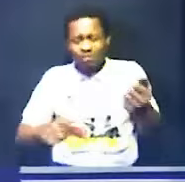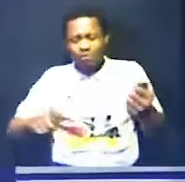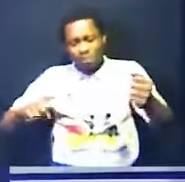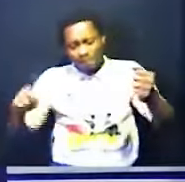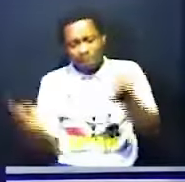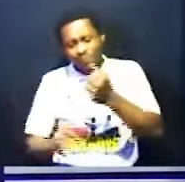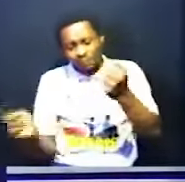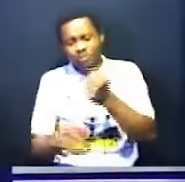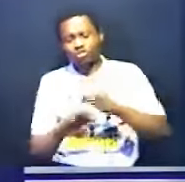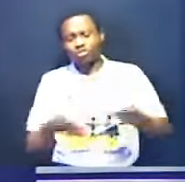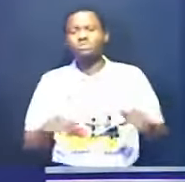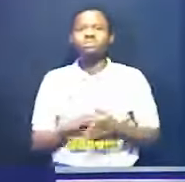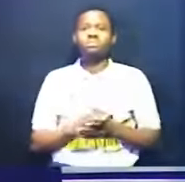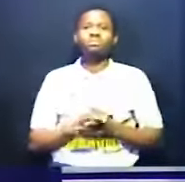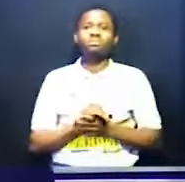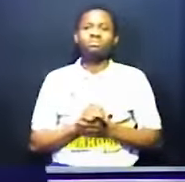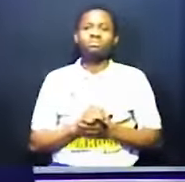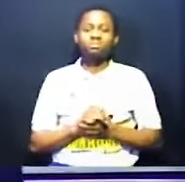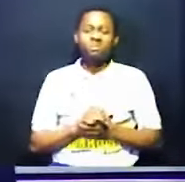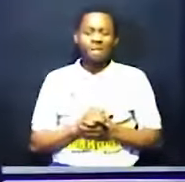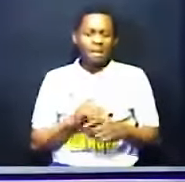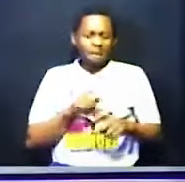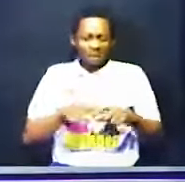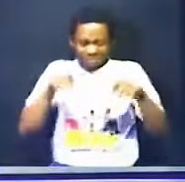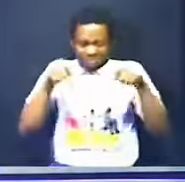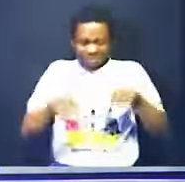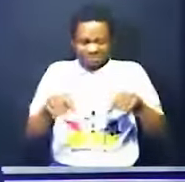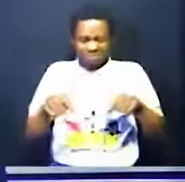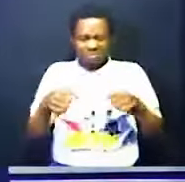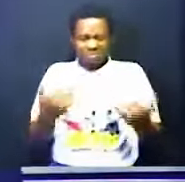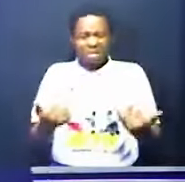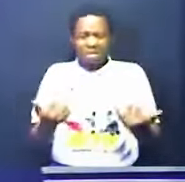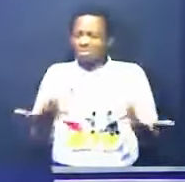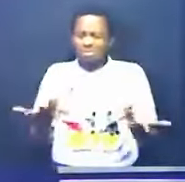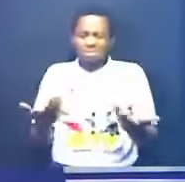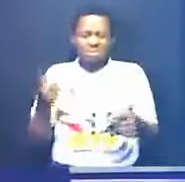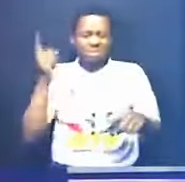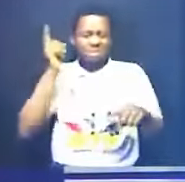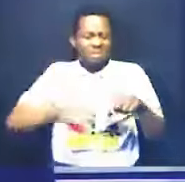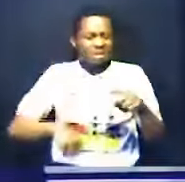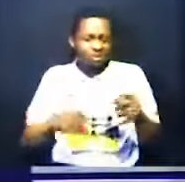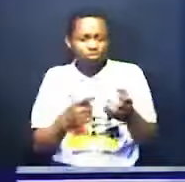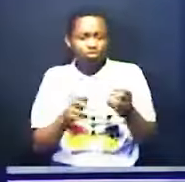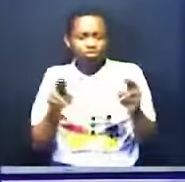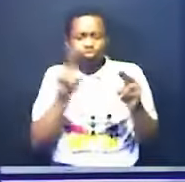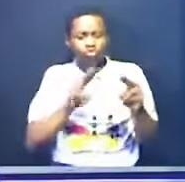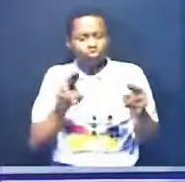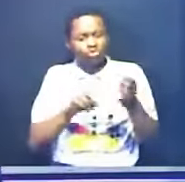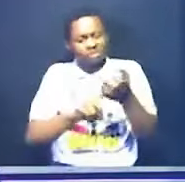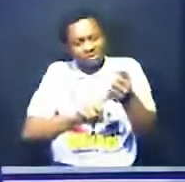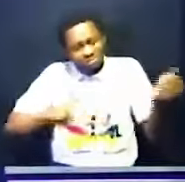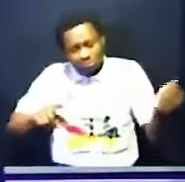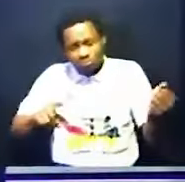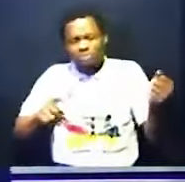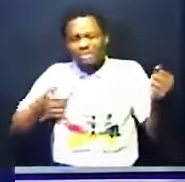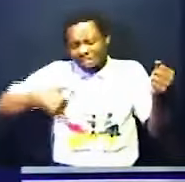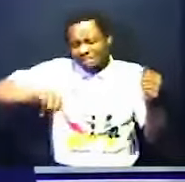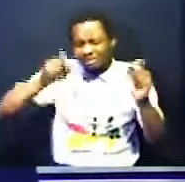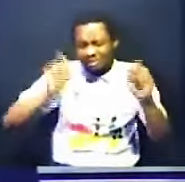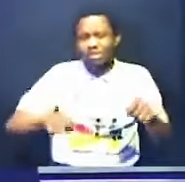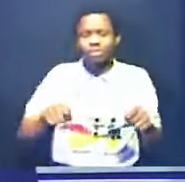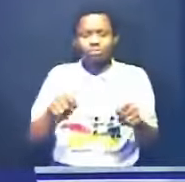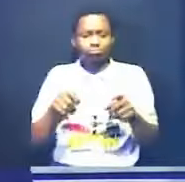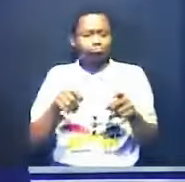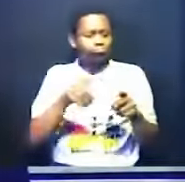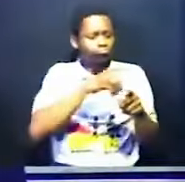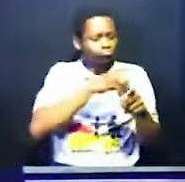entienso aba eyedwuma. But in the absence of rod and canes, still inflict or impose punishment by way